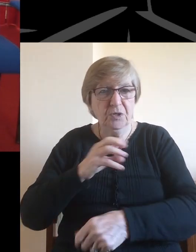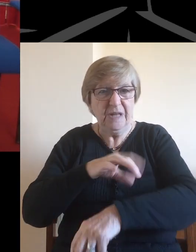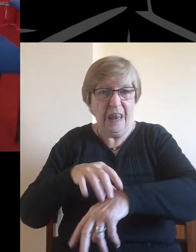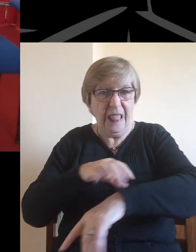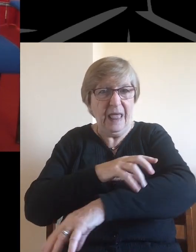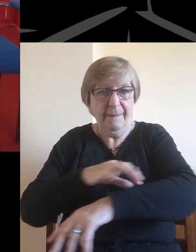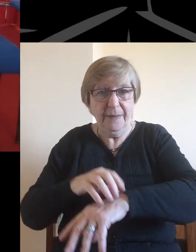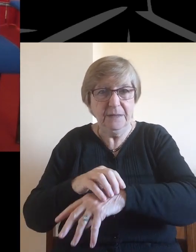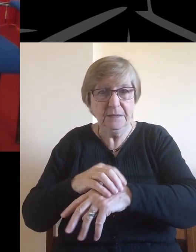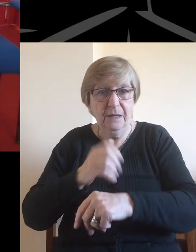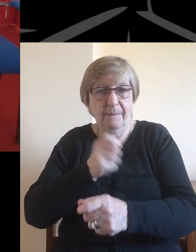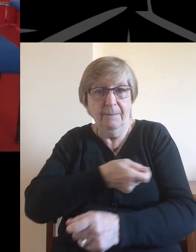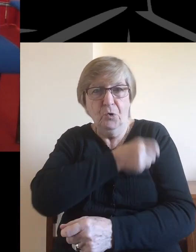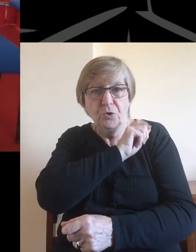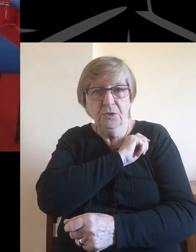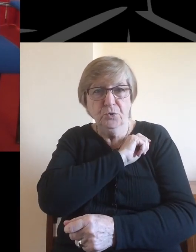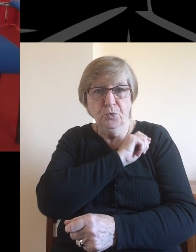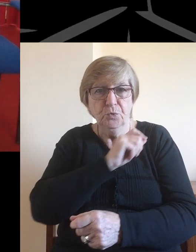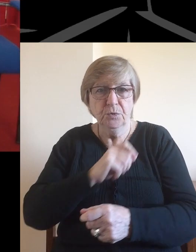prostitutes, high priests.